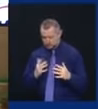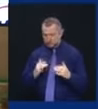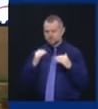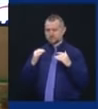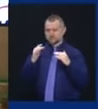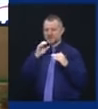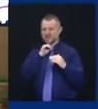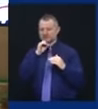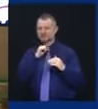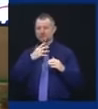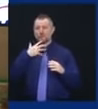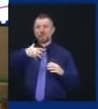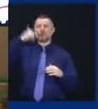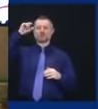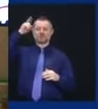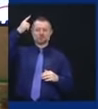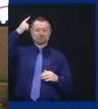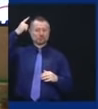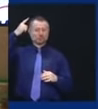So